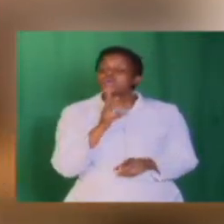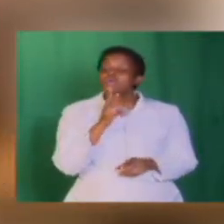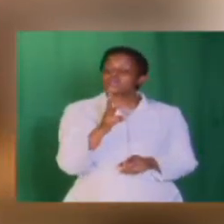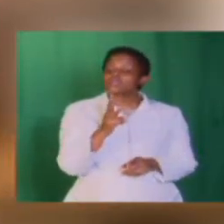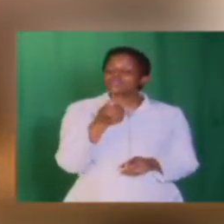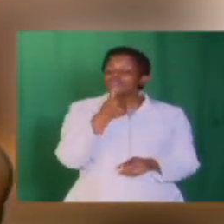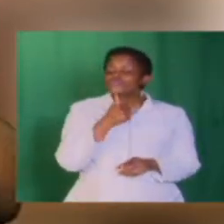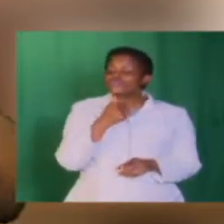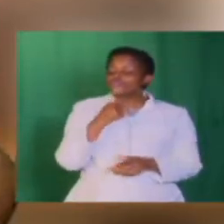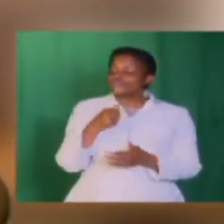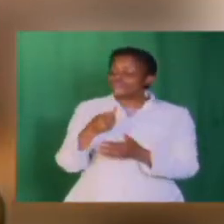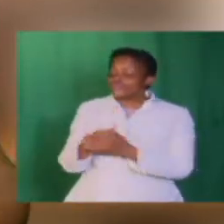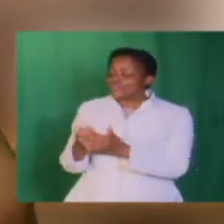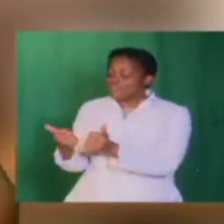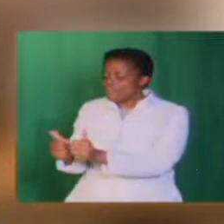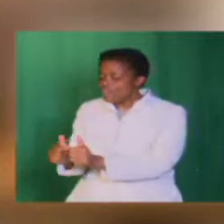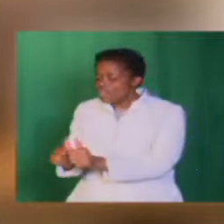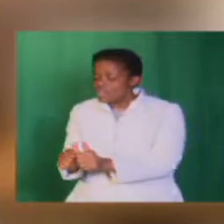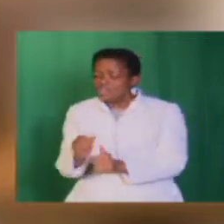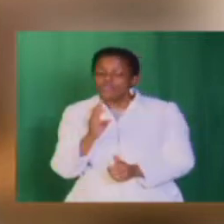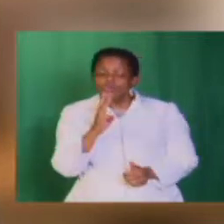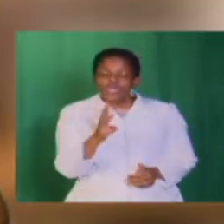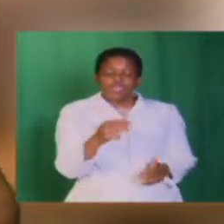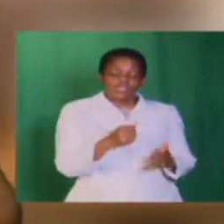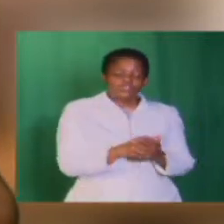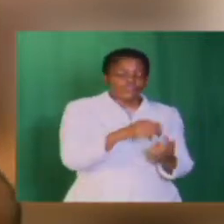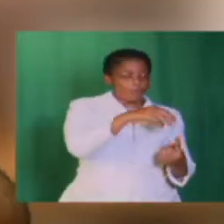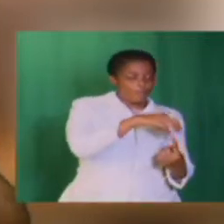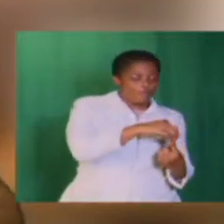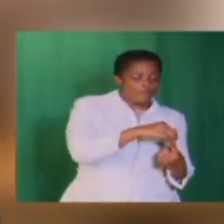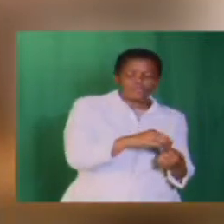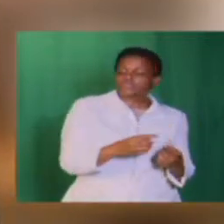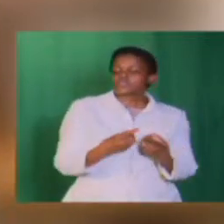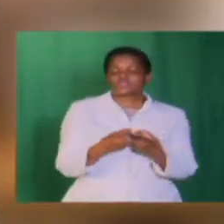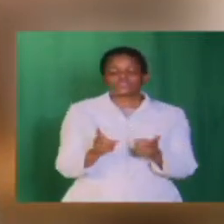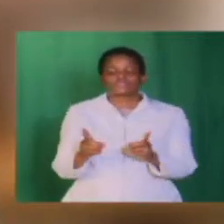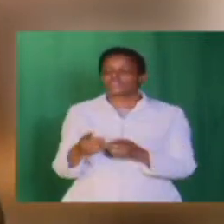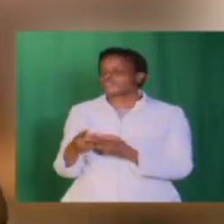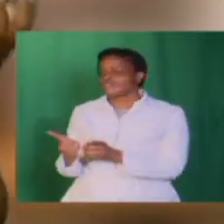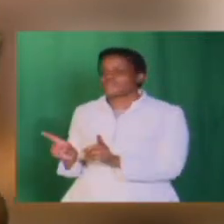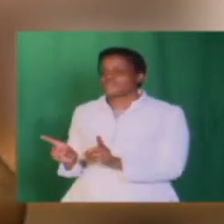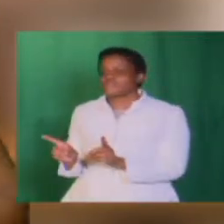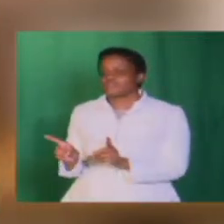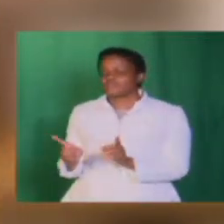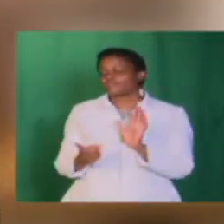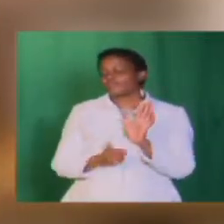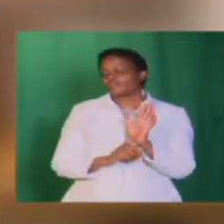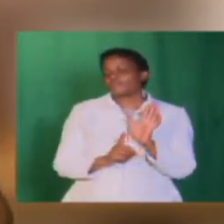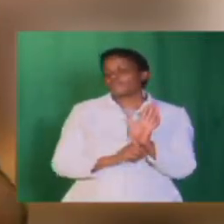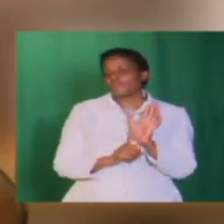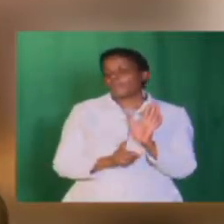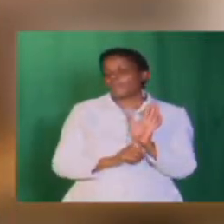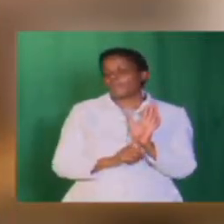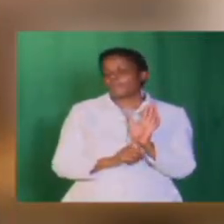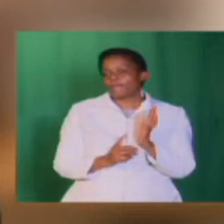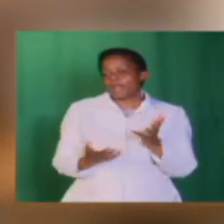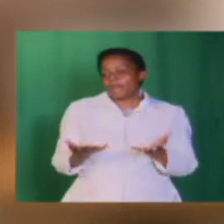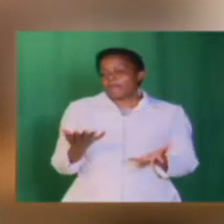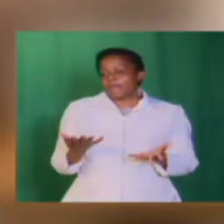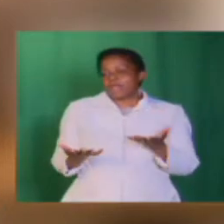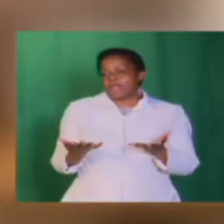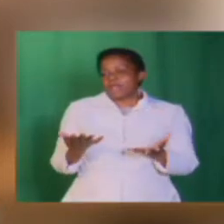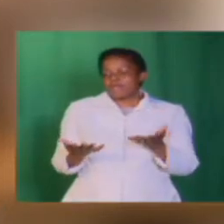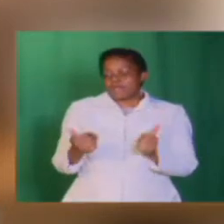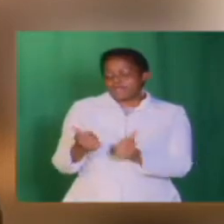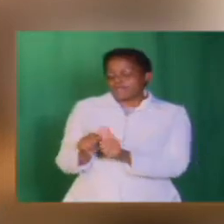this situation. I cannot use these vocabulary items in this situation. I want to make an example. Let's say when you are